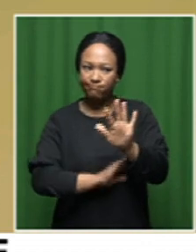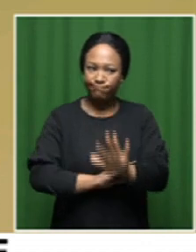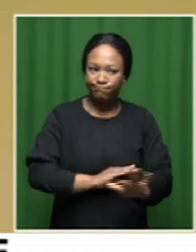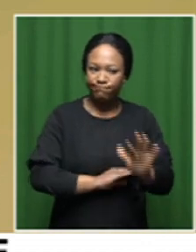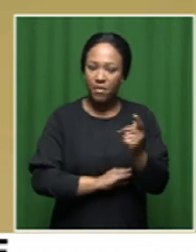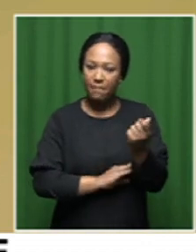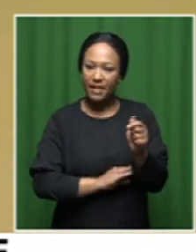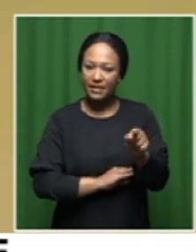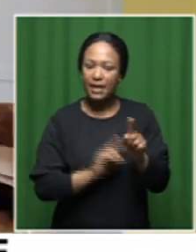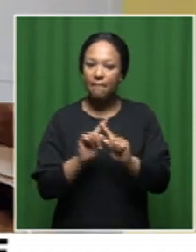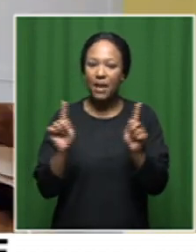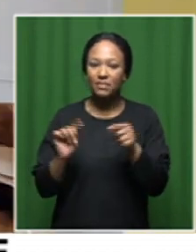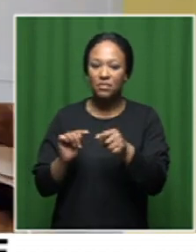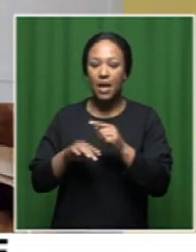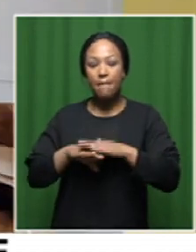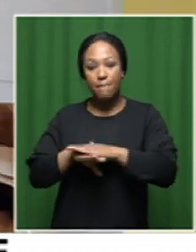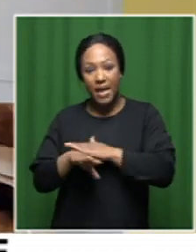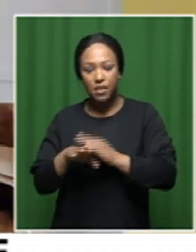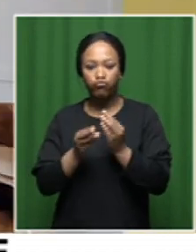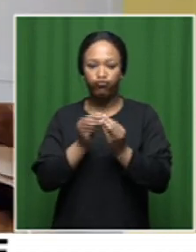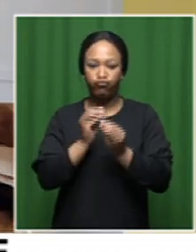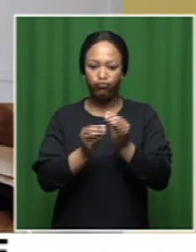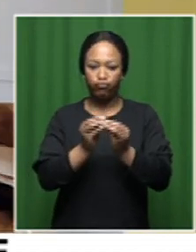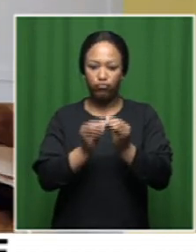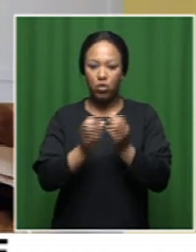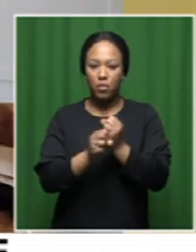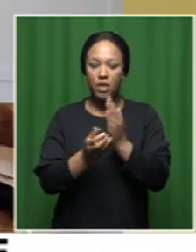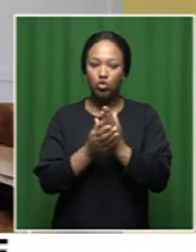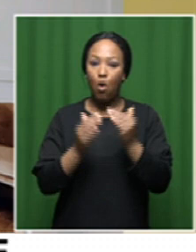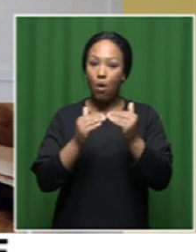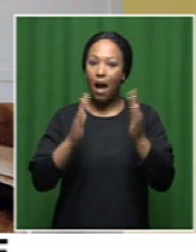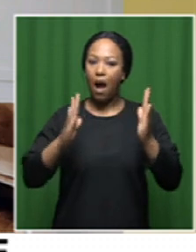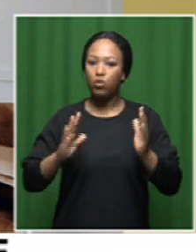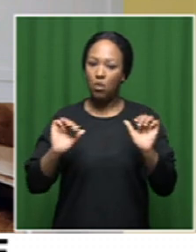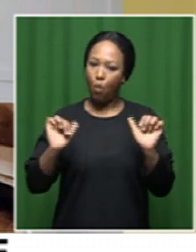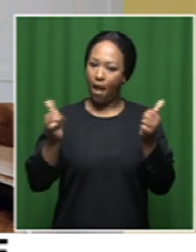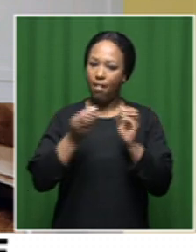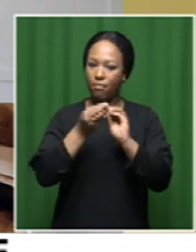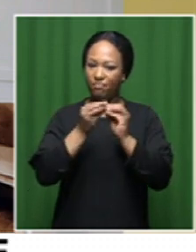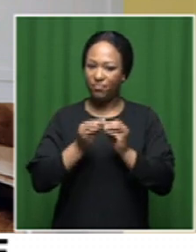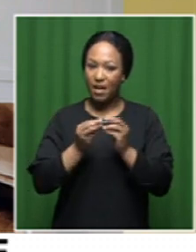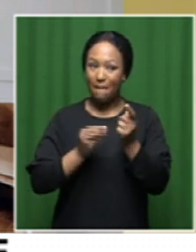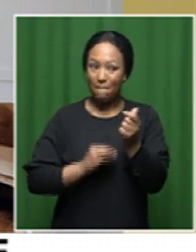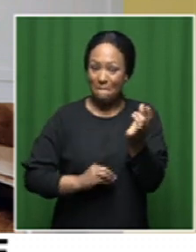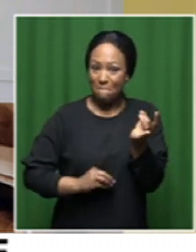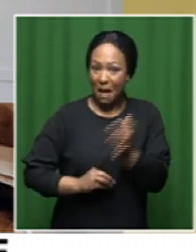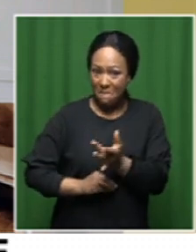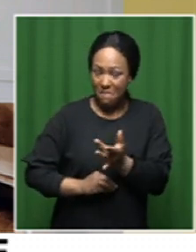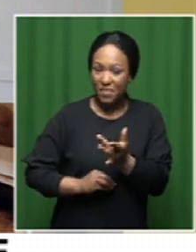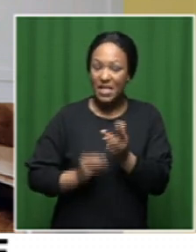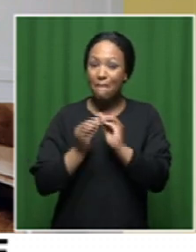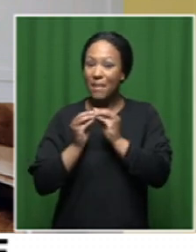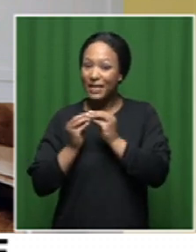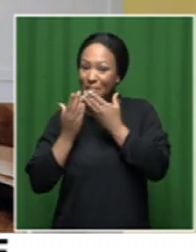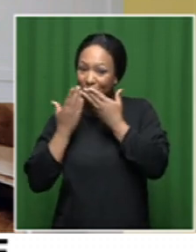property and not actually doing basic maintenance things to make sure the property is well maintained. So I'd say overpricing and basic maintenance are the 2 biggest